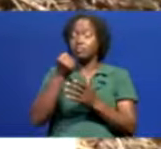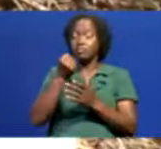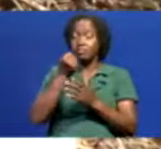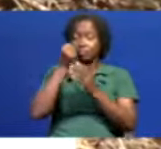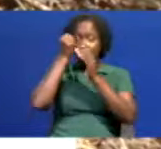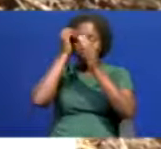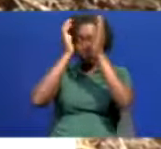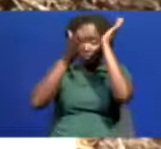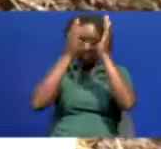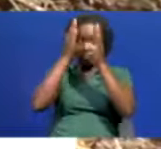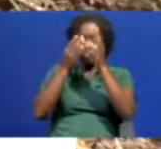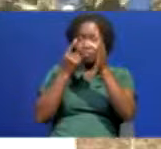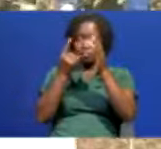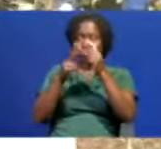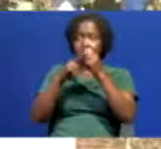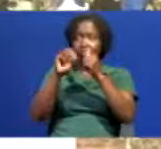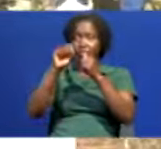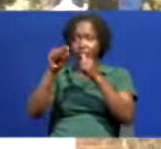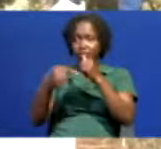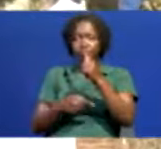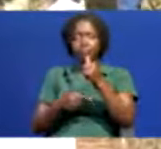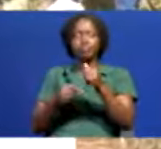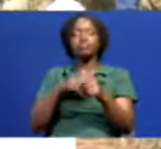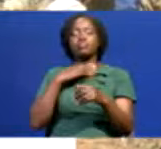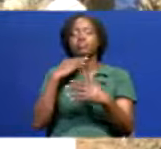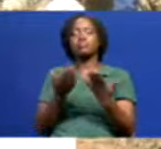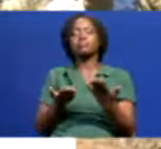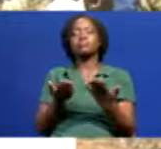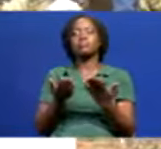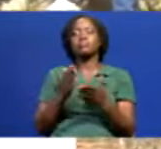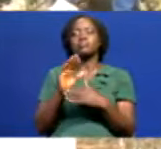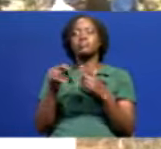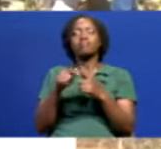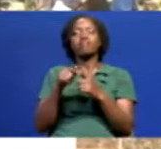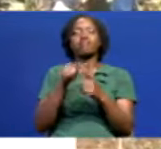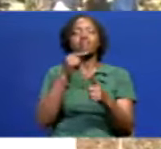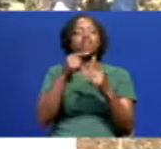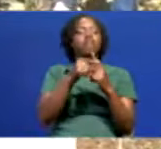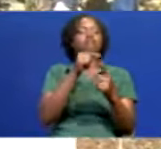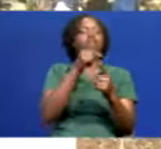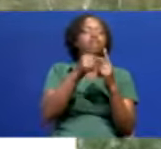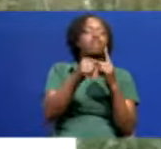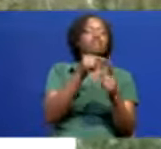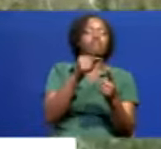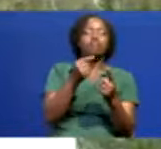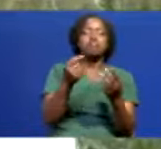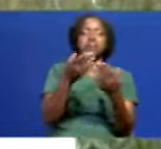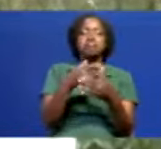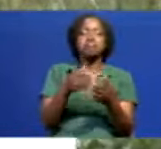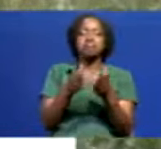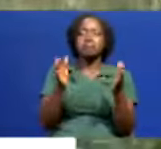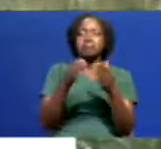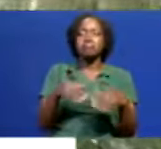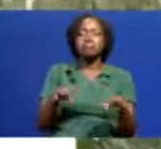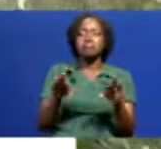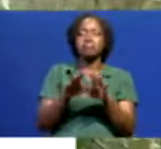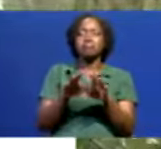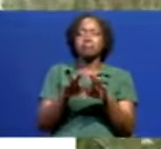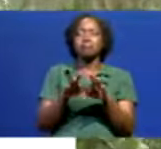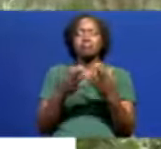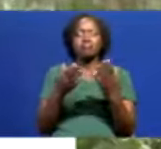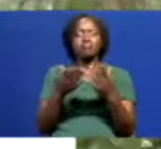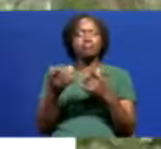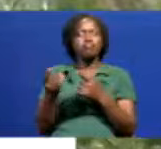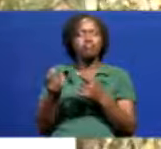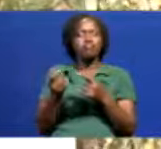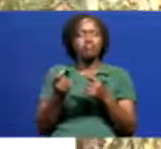at 175,000 shillings before they were slaughtered in an open field within the estate. The residents claim suspected thieves dragged the